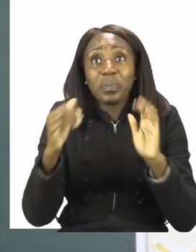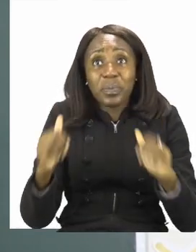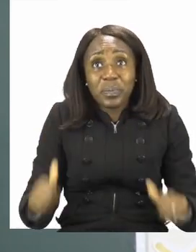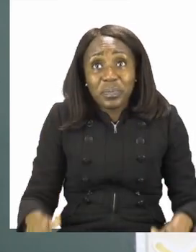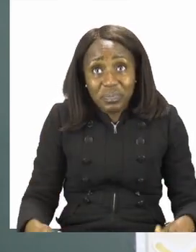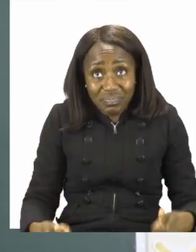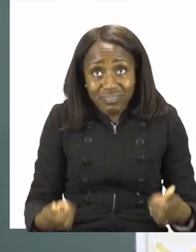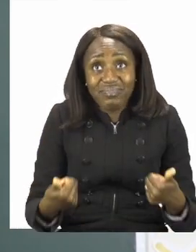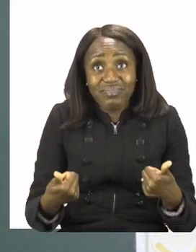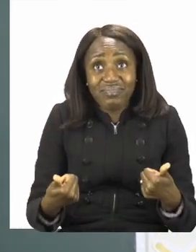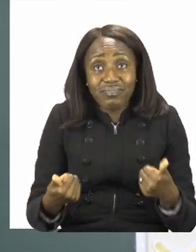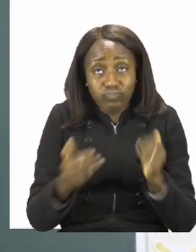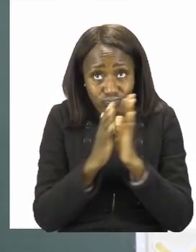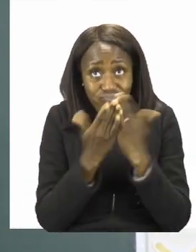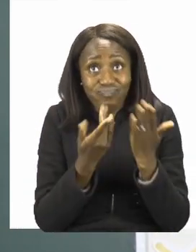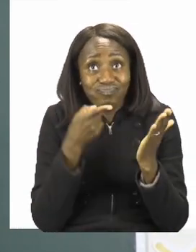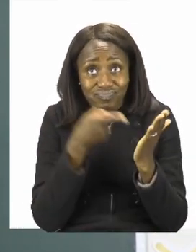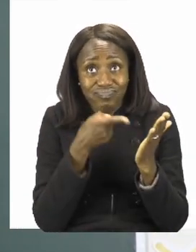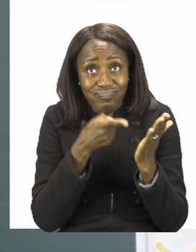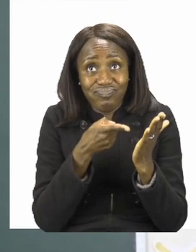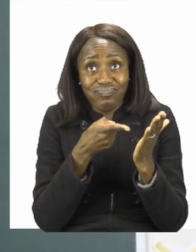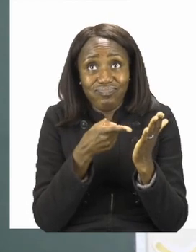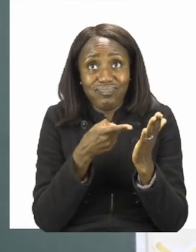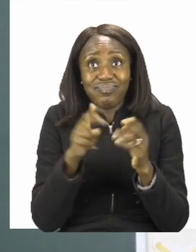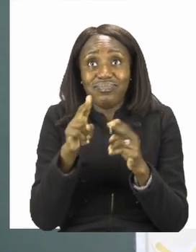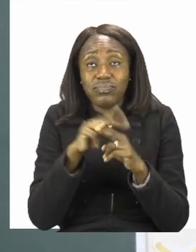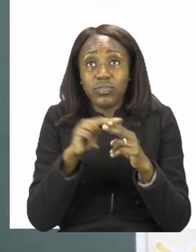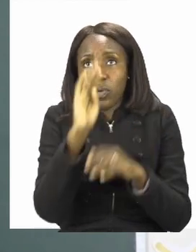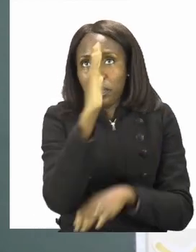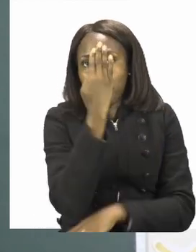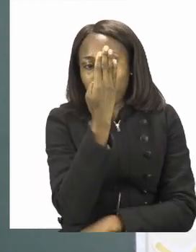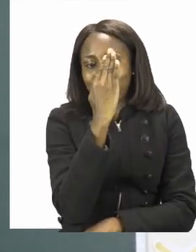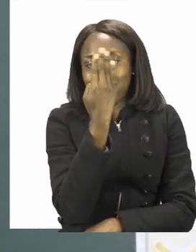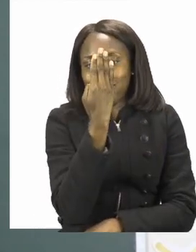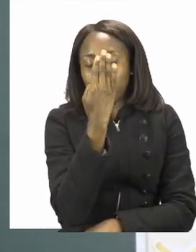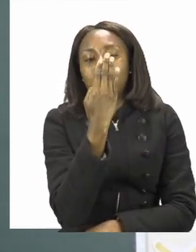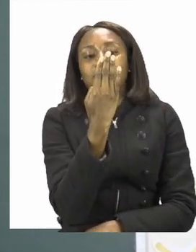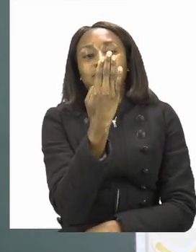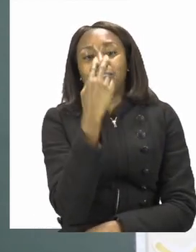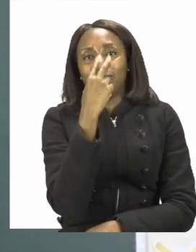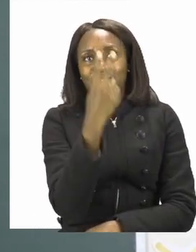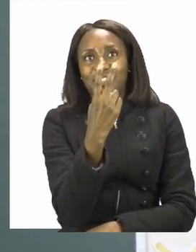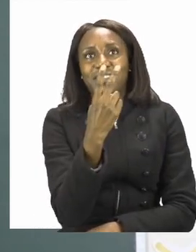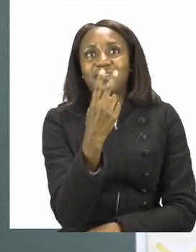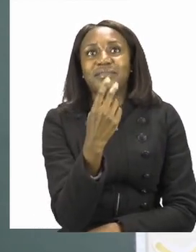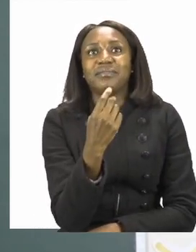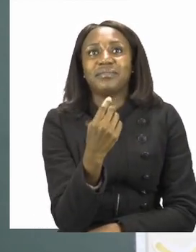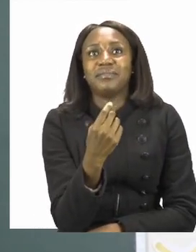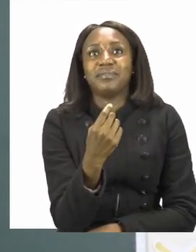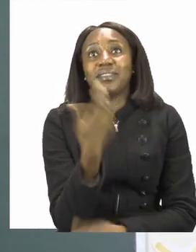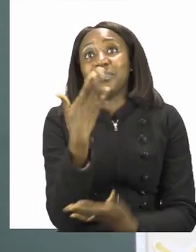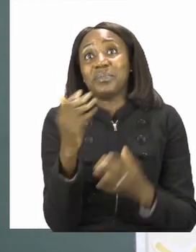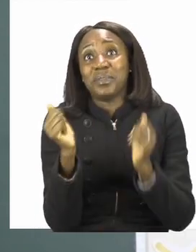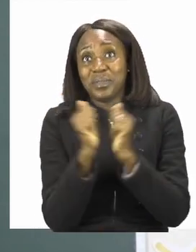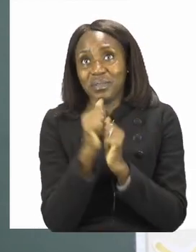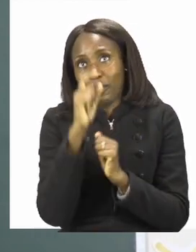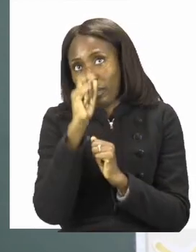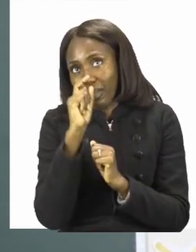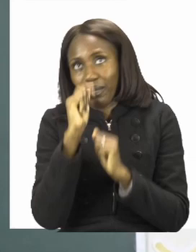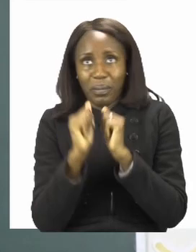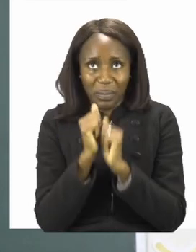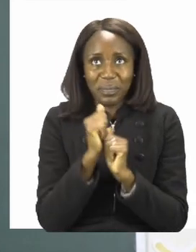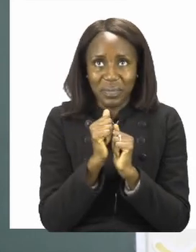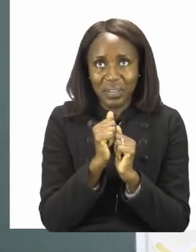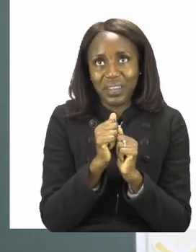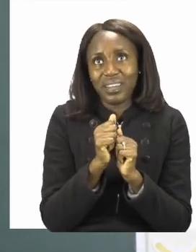one, I want you to try and practice in the mirror by yourself. So you can either practice with a sibling or you can practice with